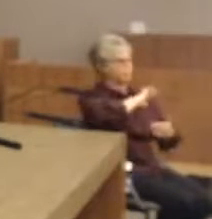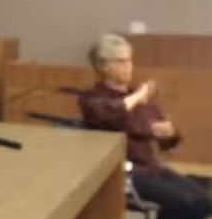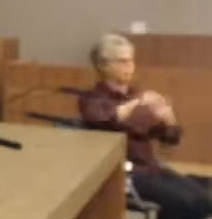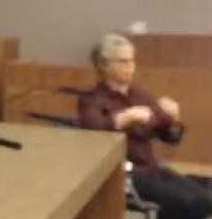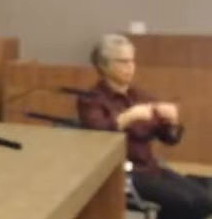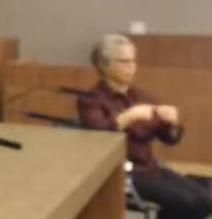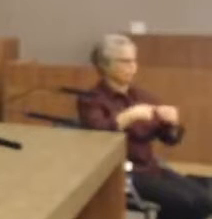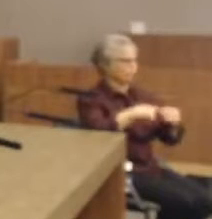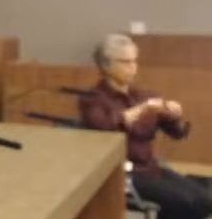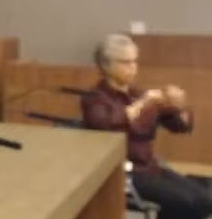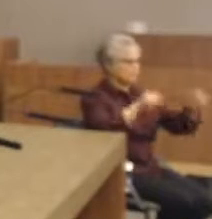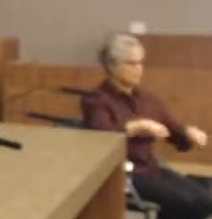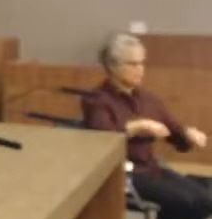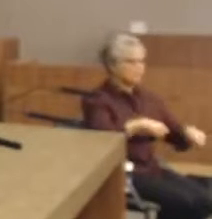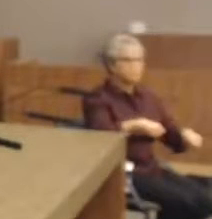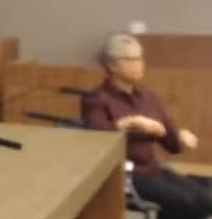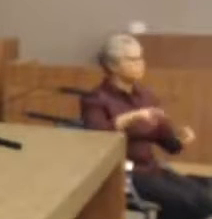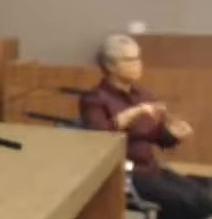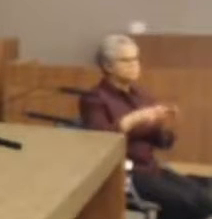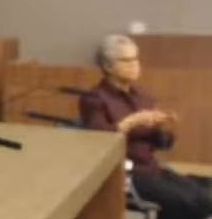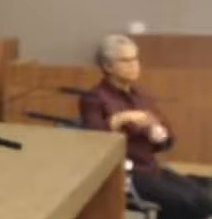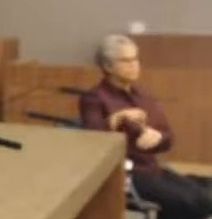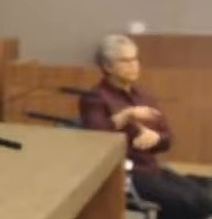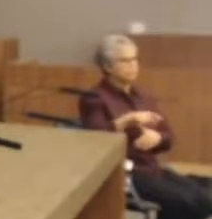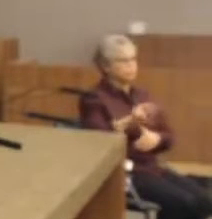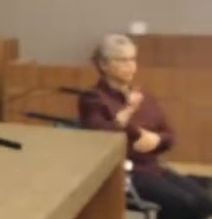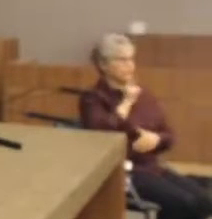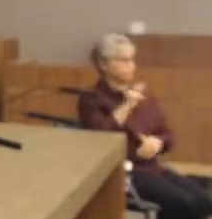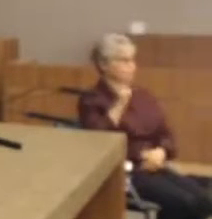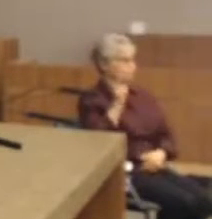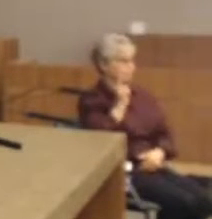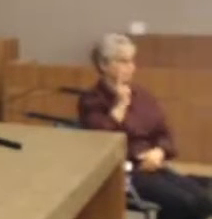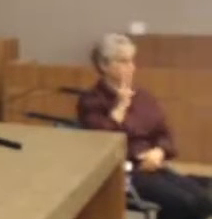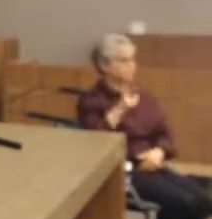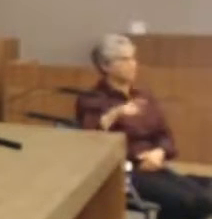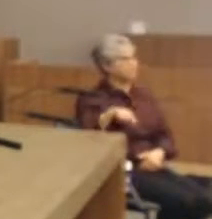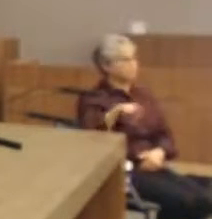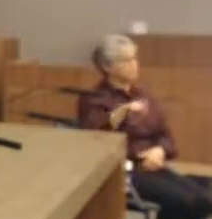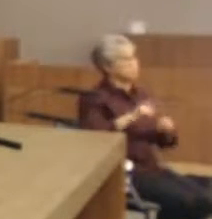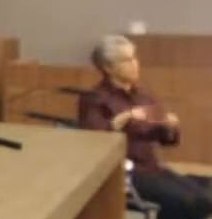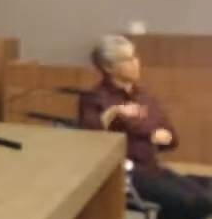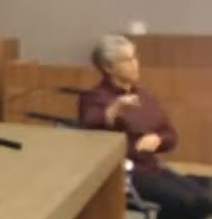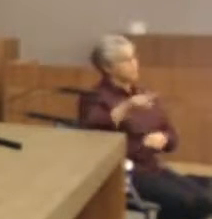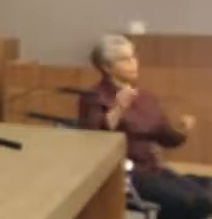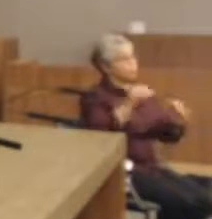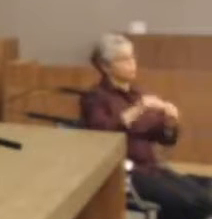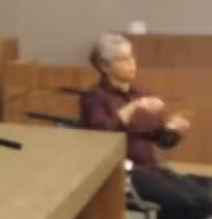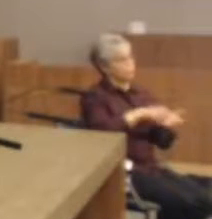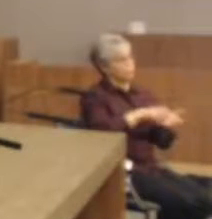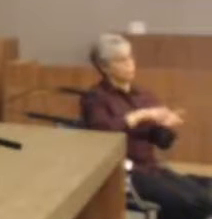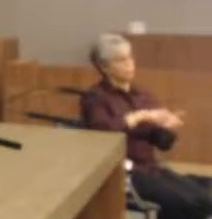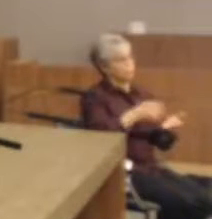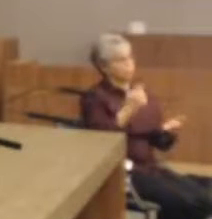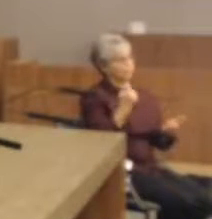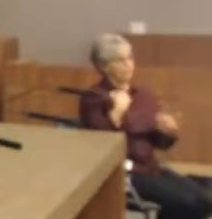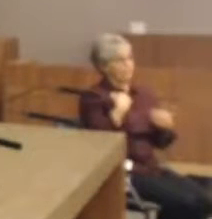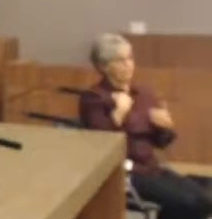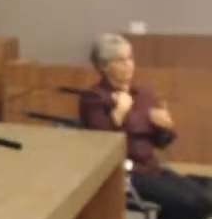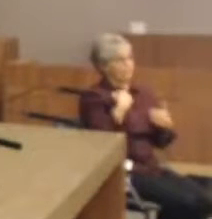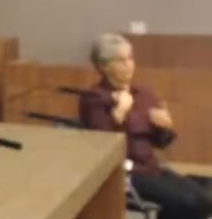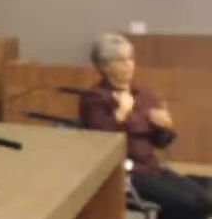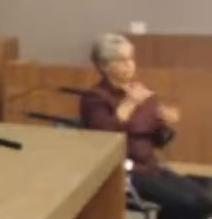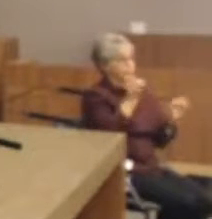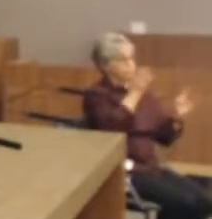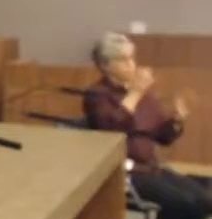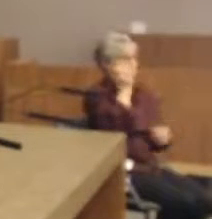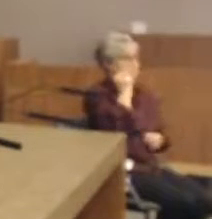may not have been actually a victim, because I would think that they're more vulnerable to having something occur. It's just like what happened